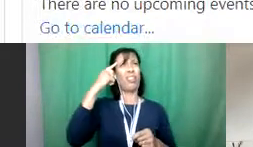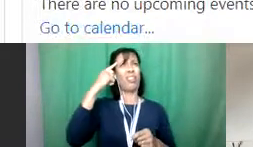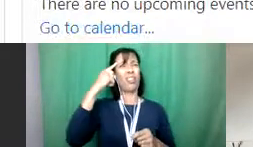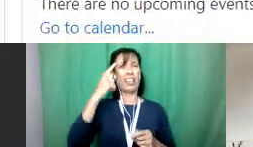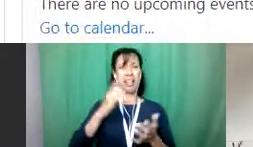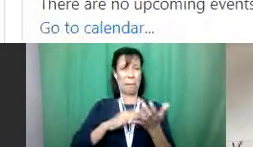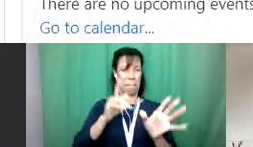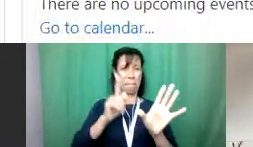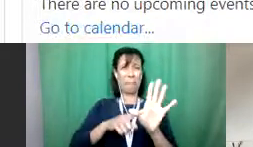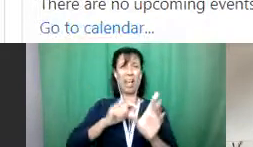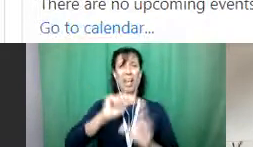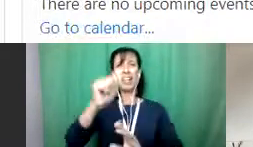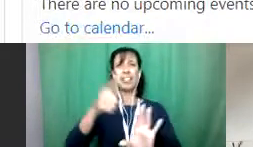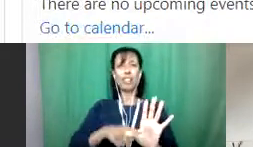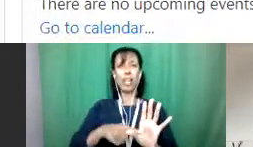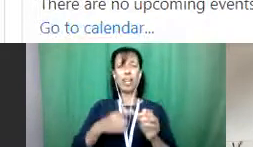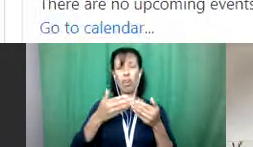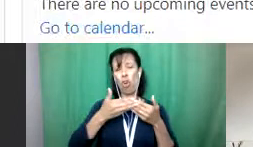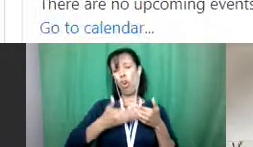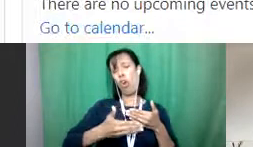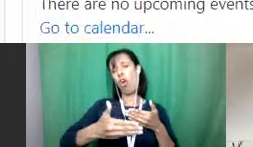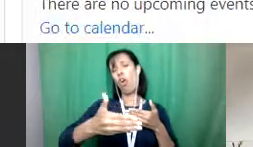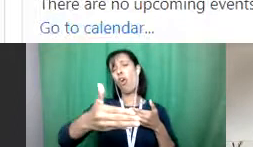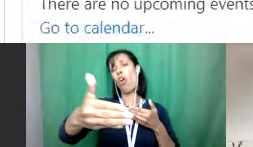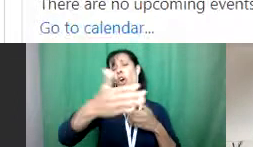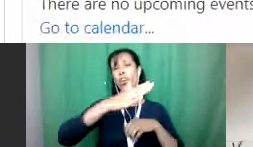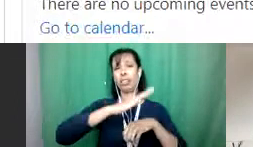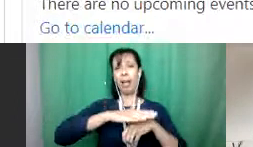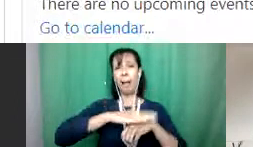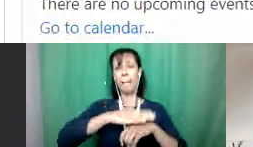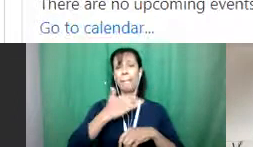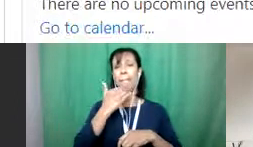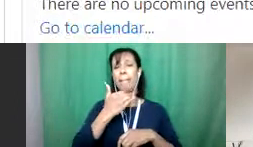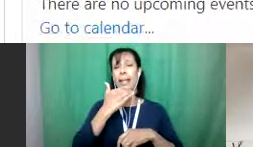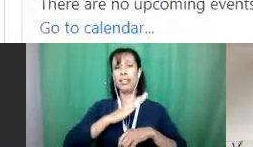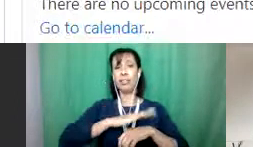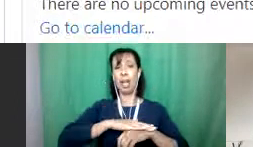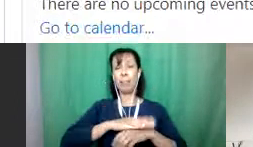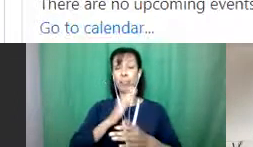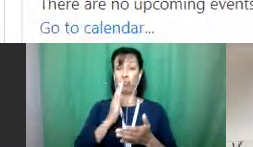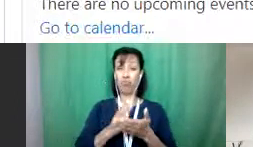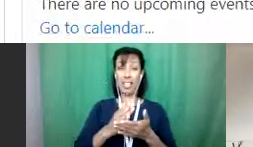of time. But what I recommend at this point is that you start thinking about your research now.